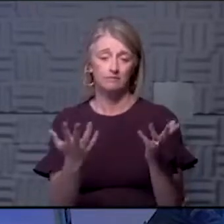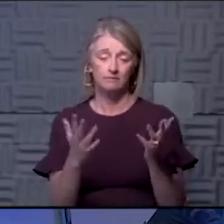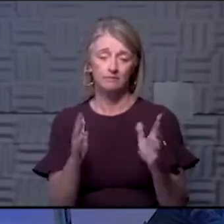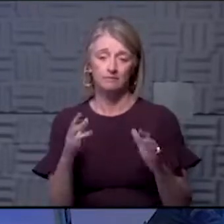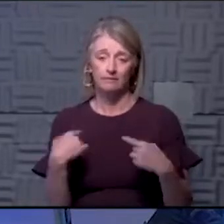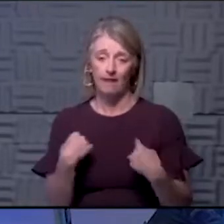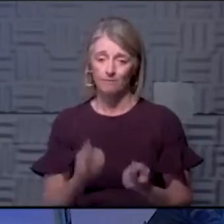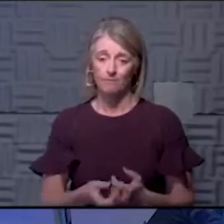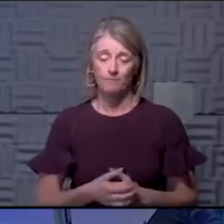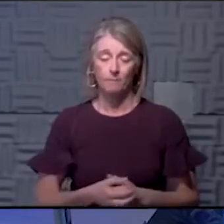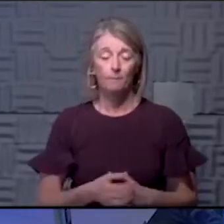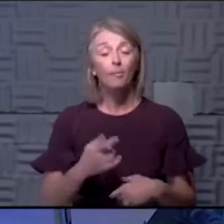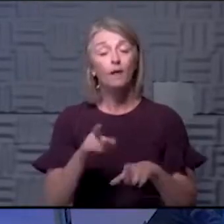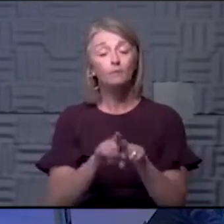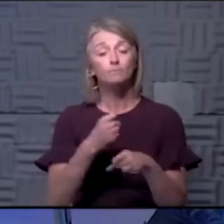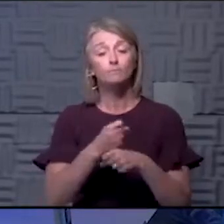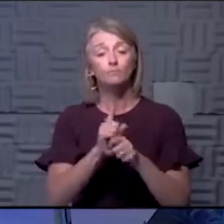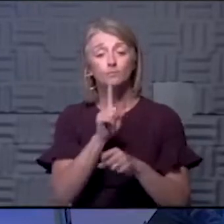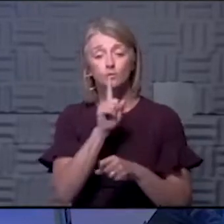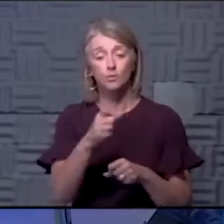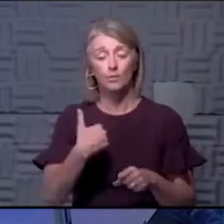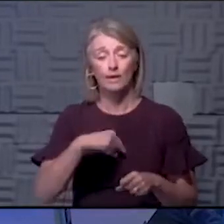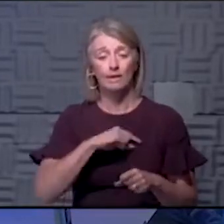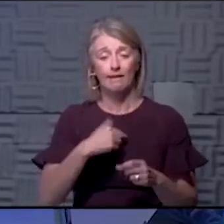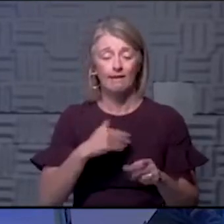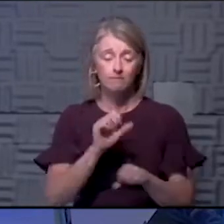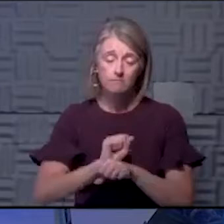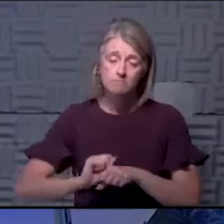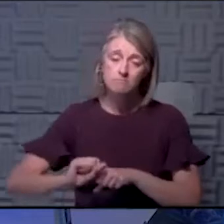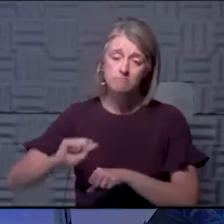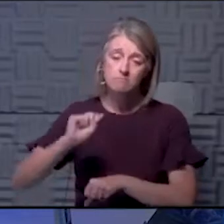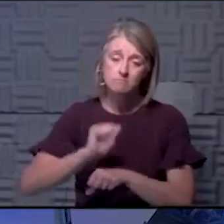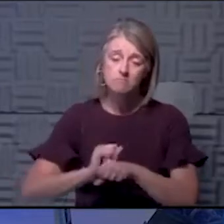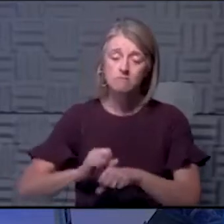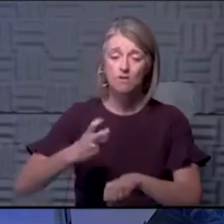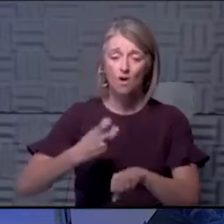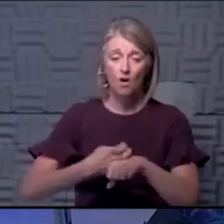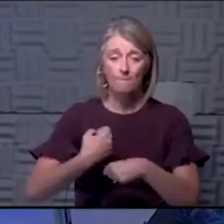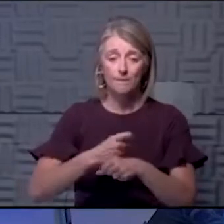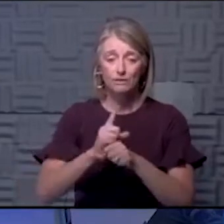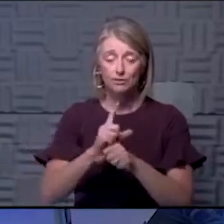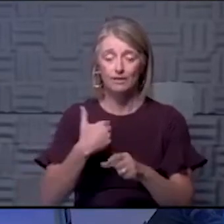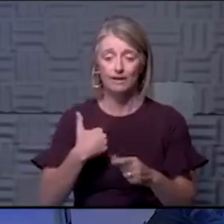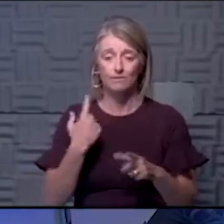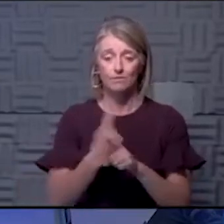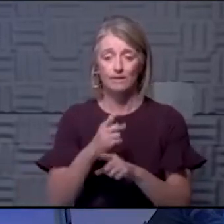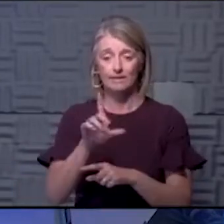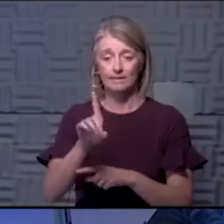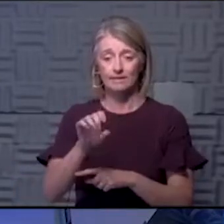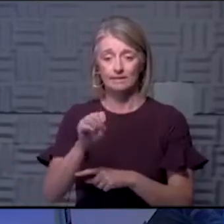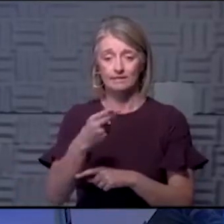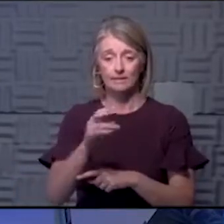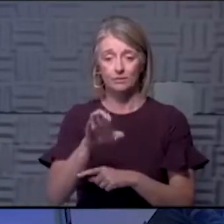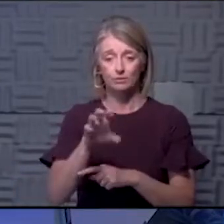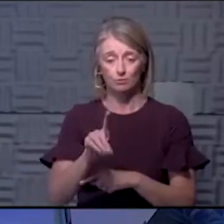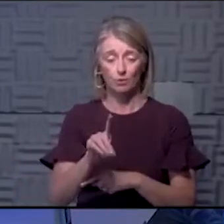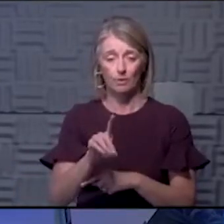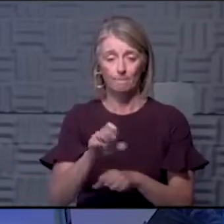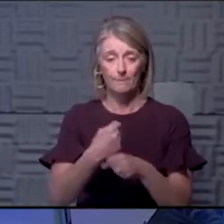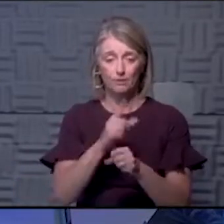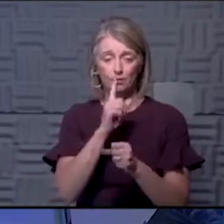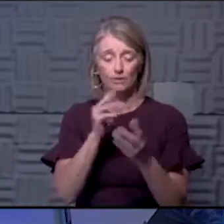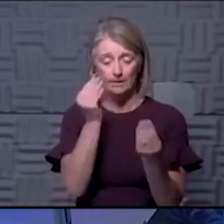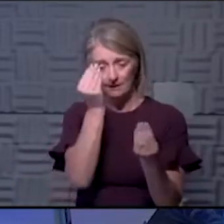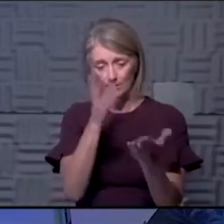also, I think we were making sure we had the right dashboard. You guys worked hard at it to put it together, make sure the information going into it is accurate, and so